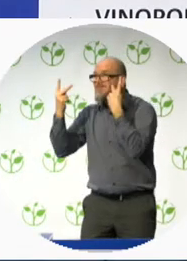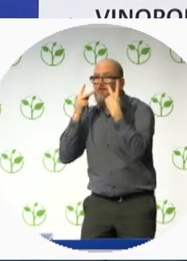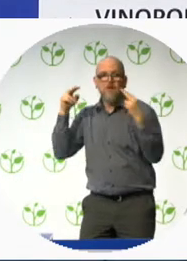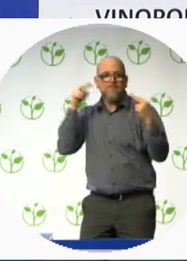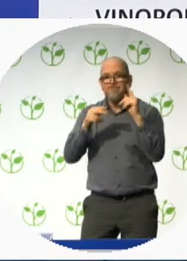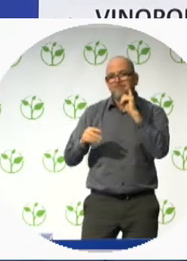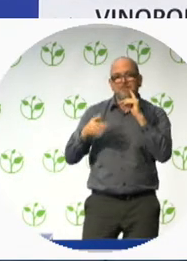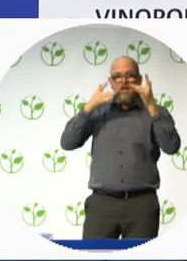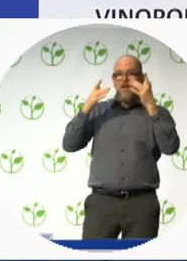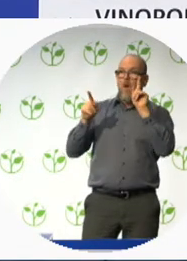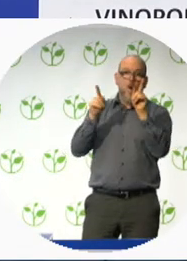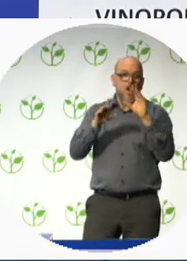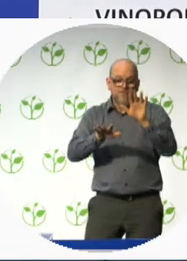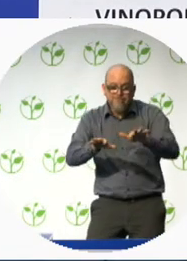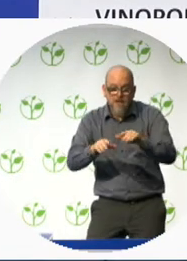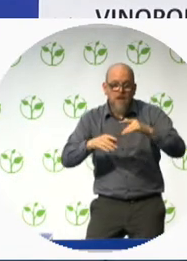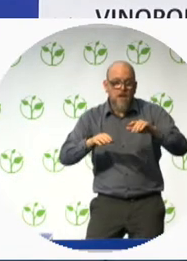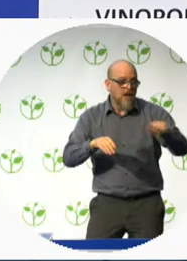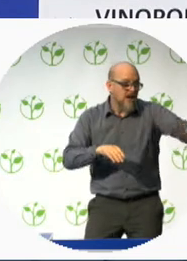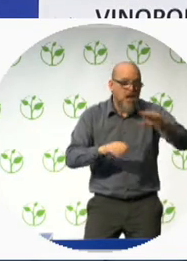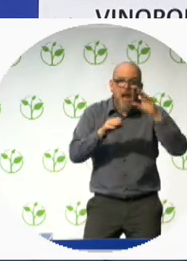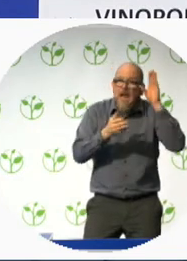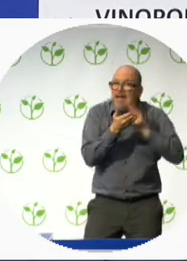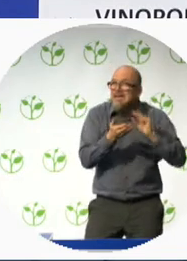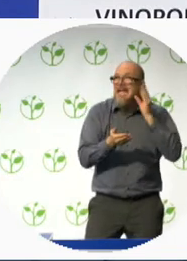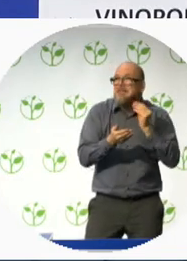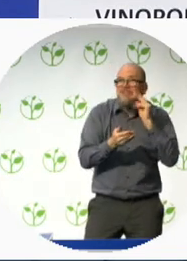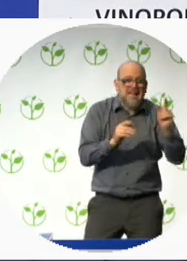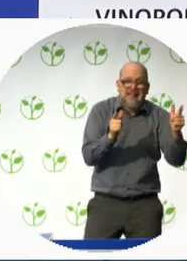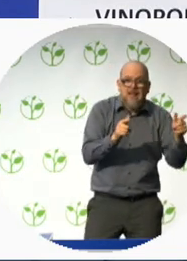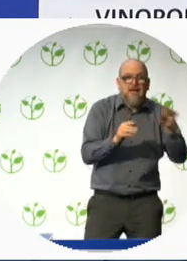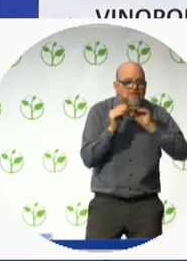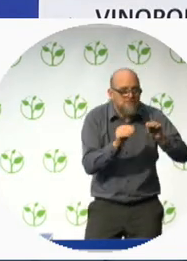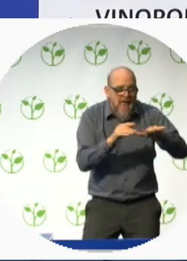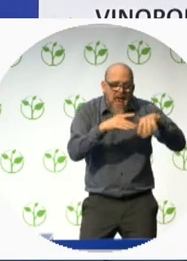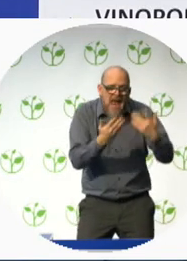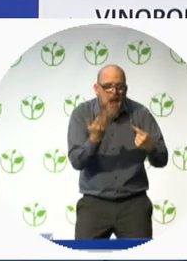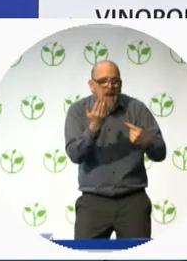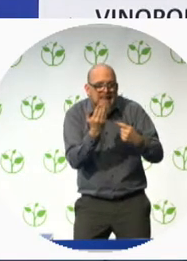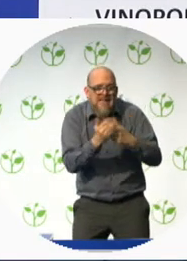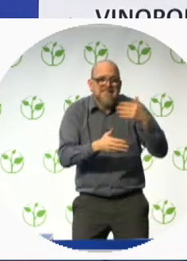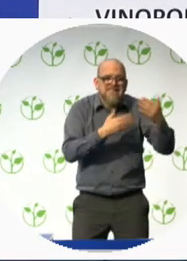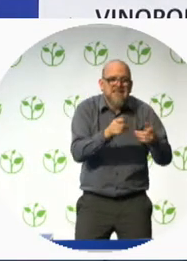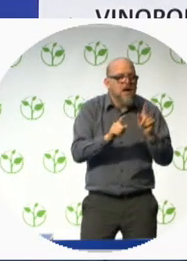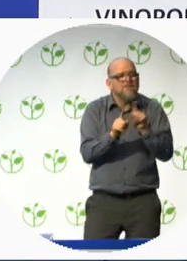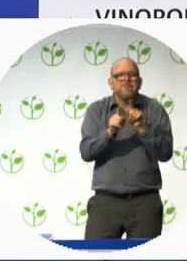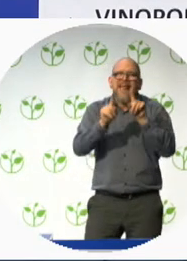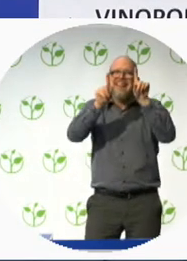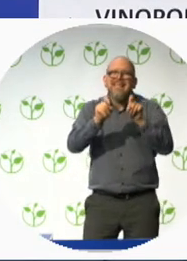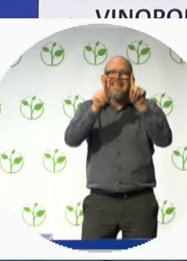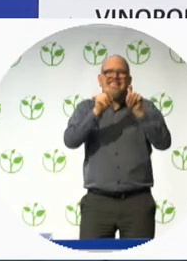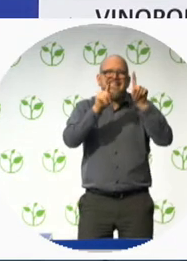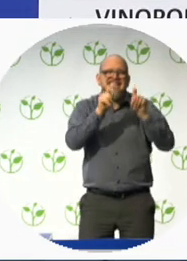the instruction and the stimuli, and also for recording the children's responses. Now, where are we going from